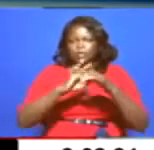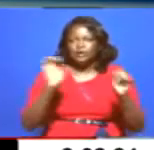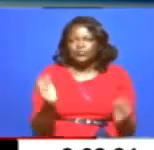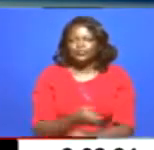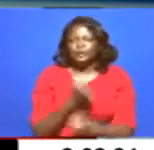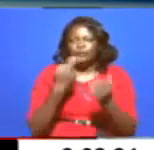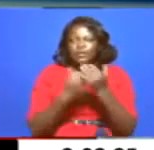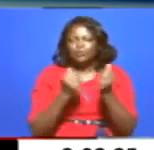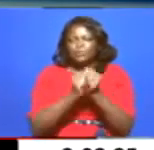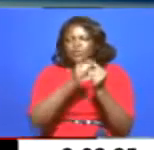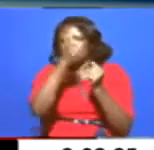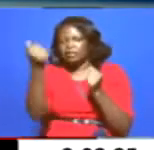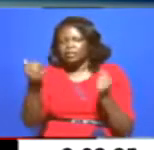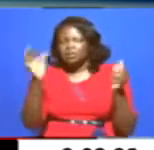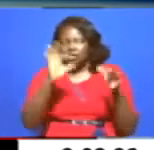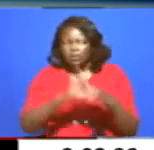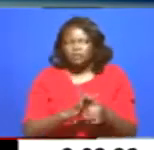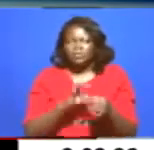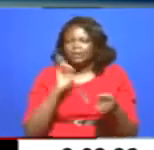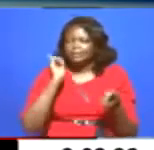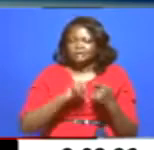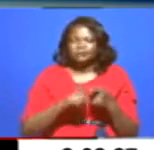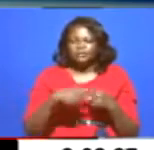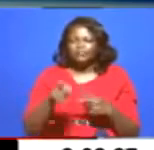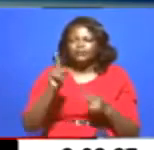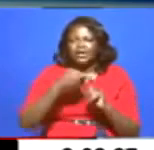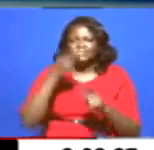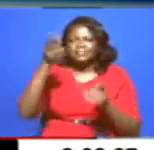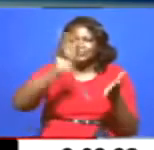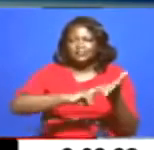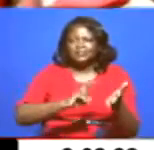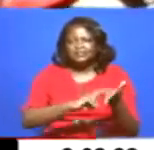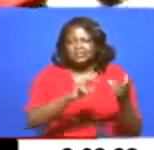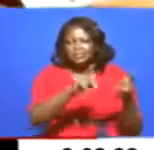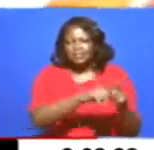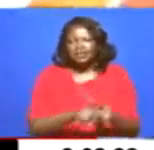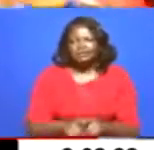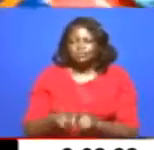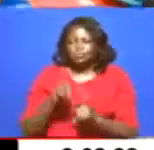with another coalition unless they register as one outfit.